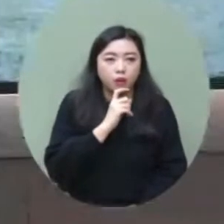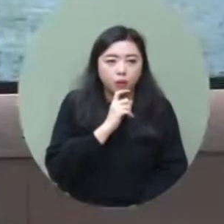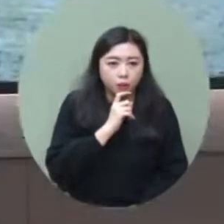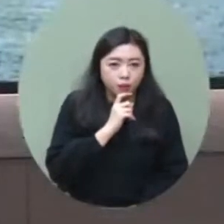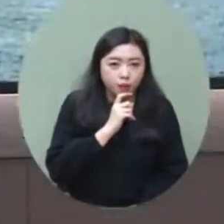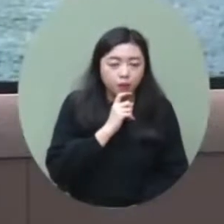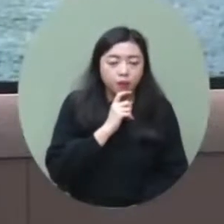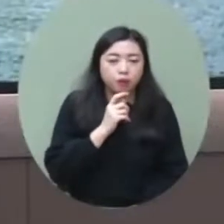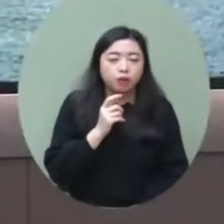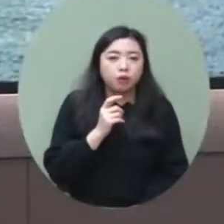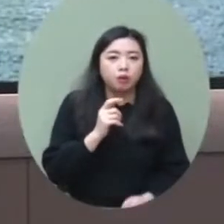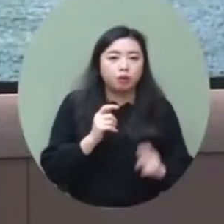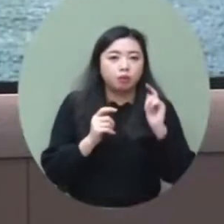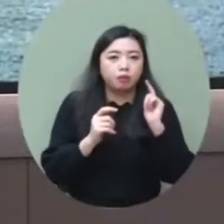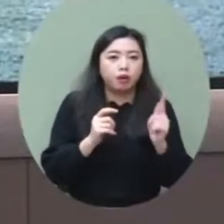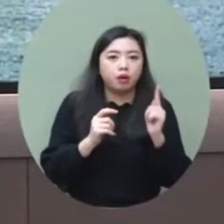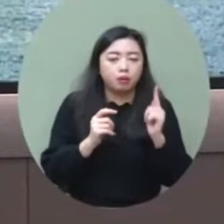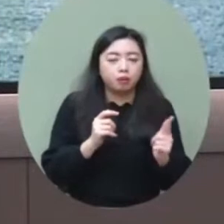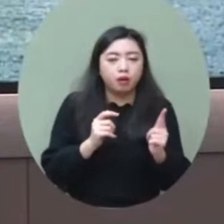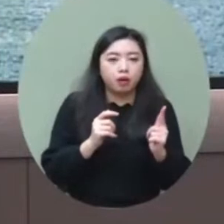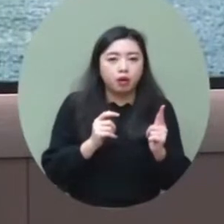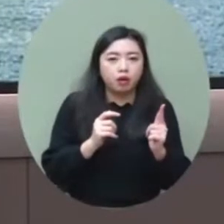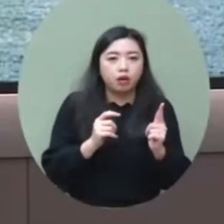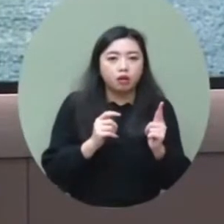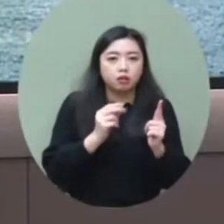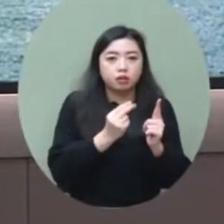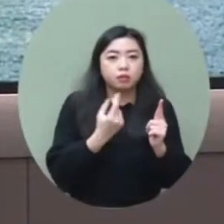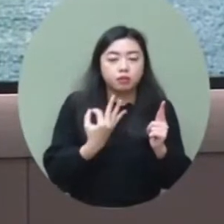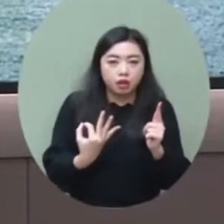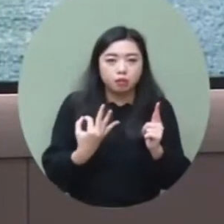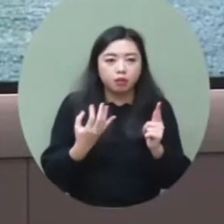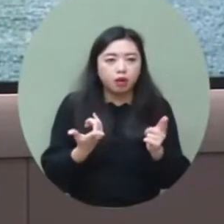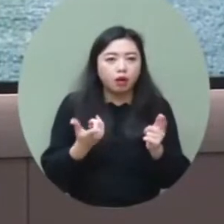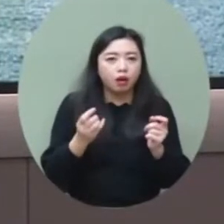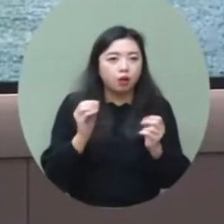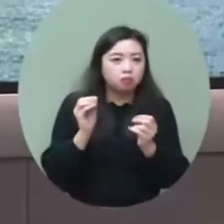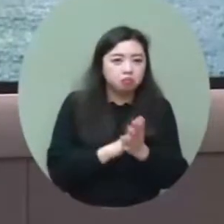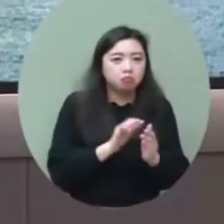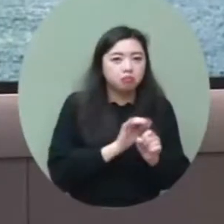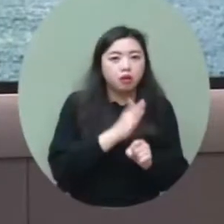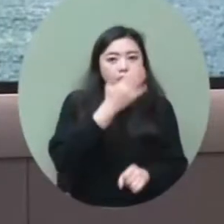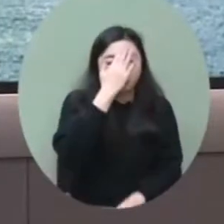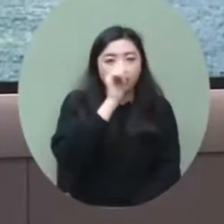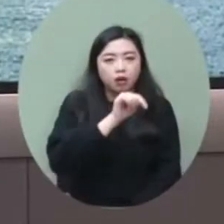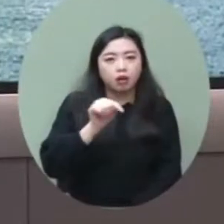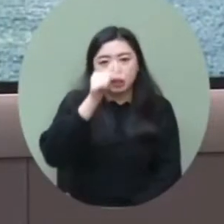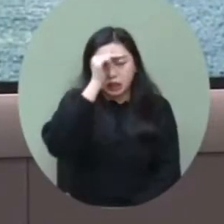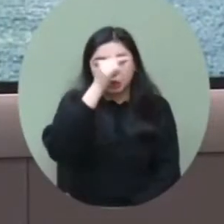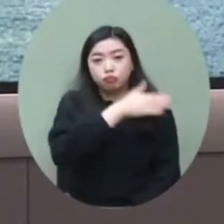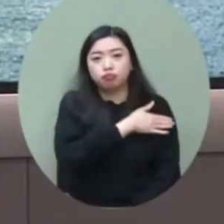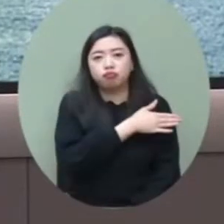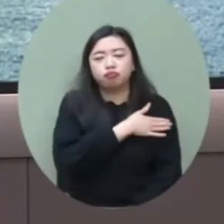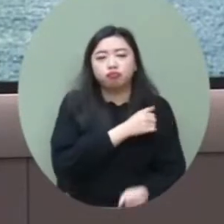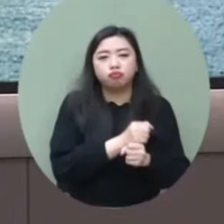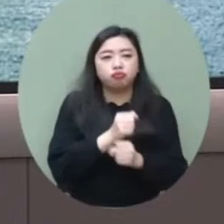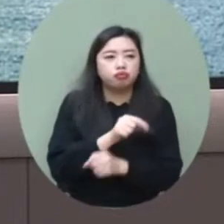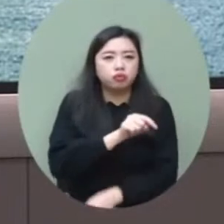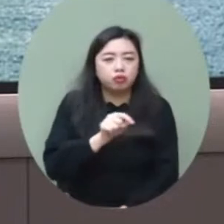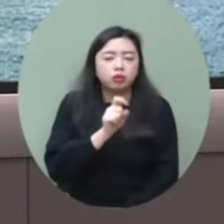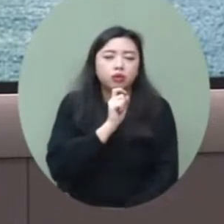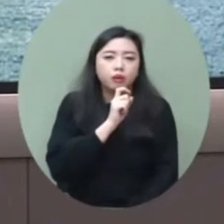Like you said, we have 873 colleagues who have been infected.